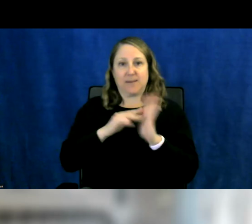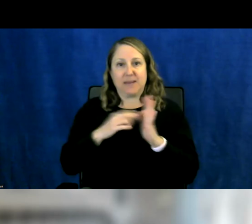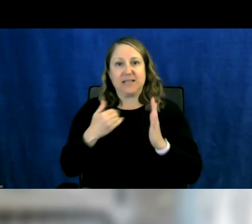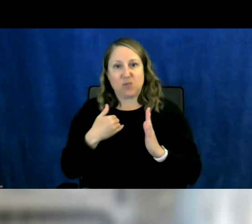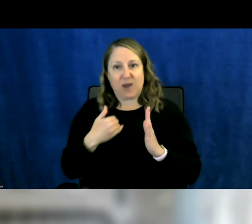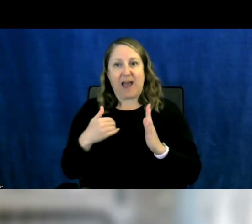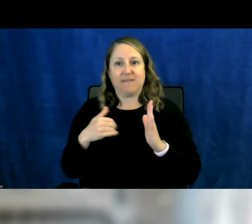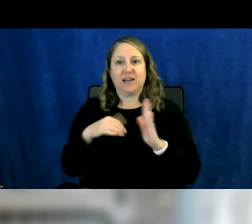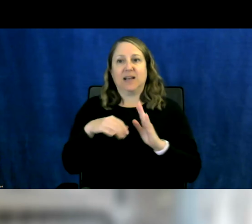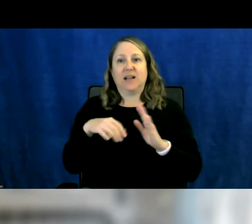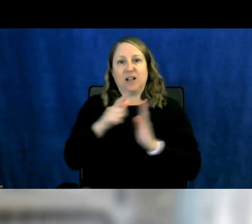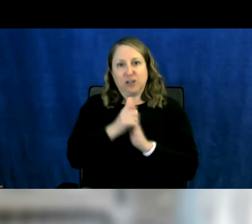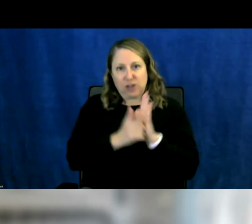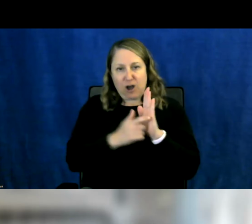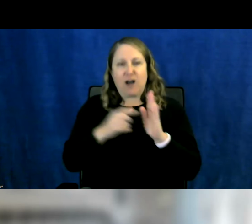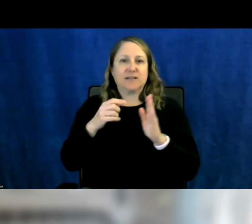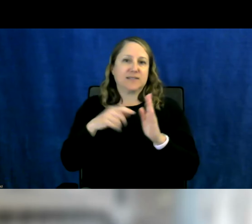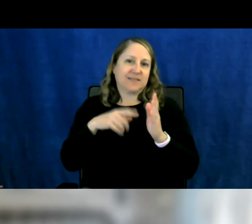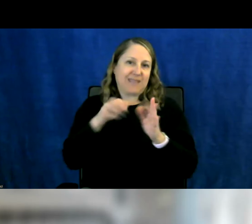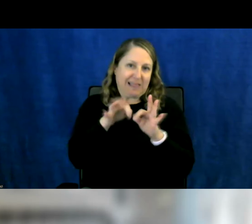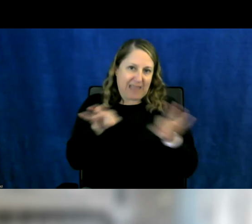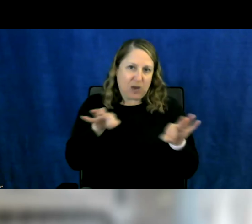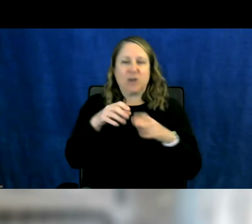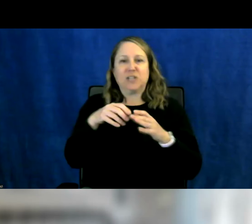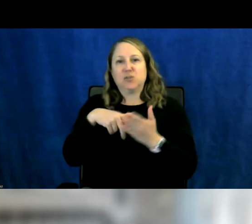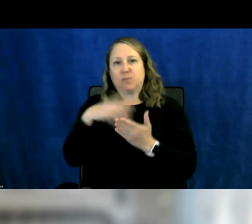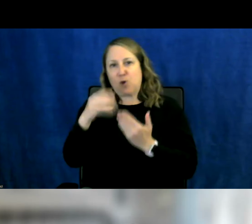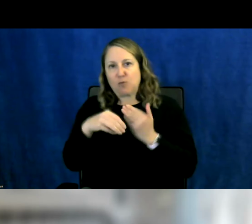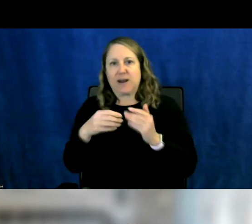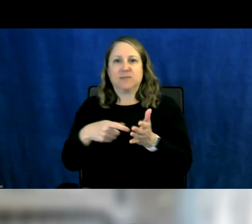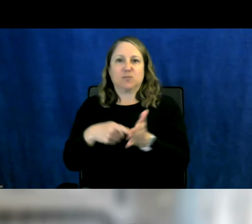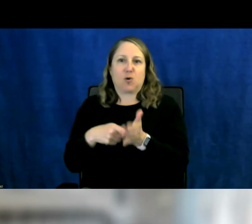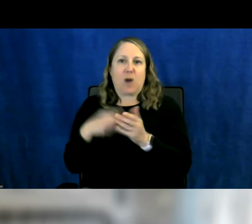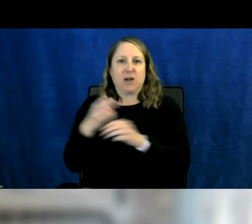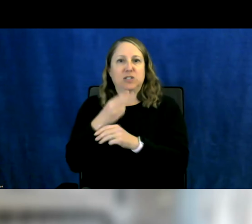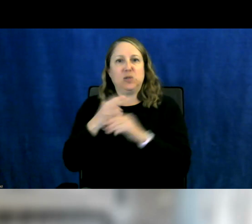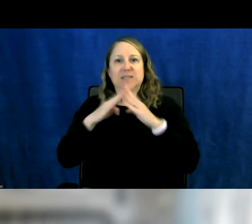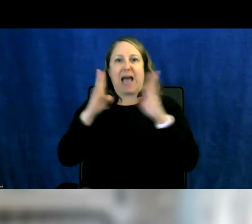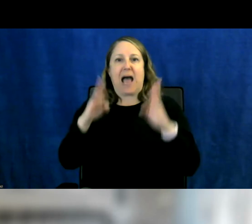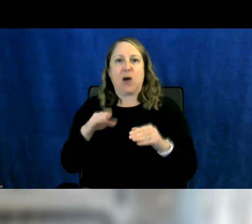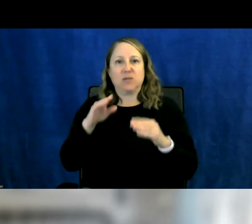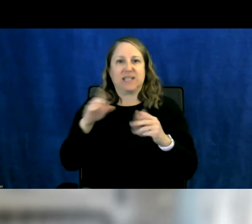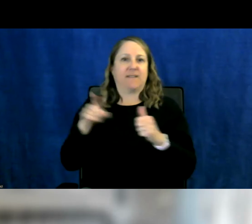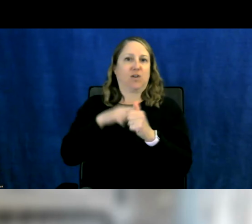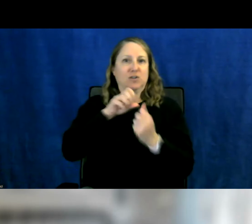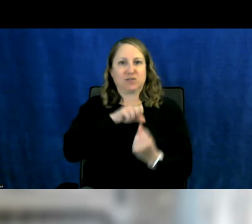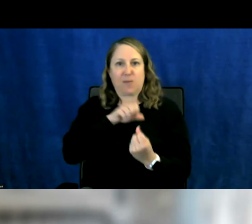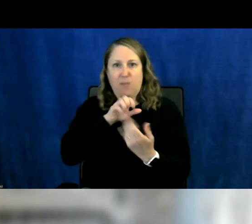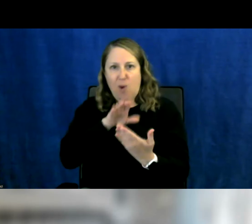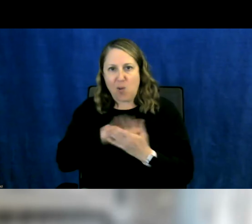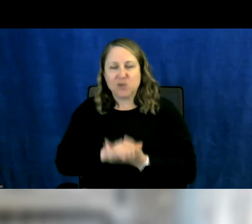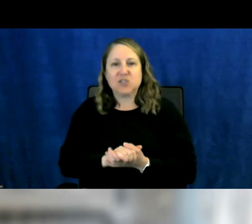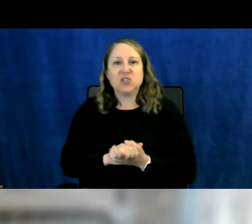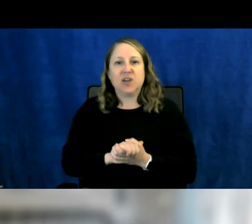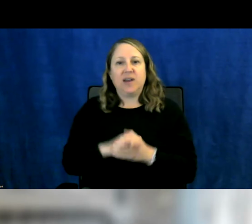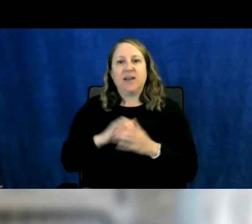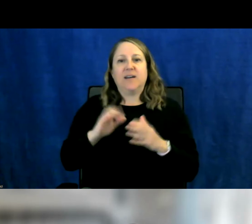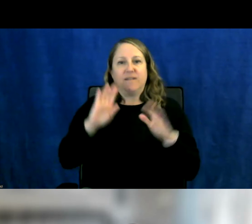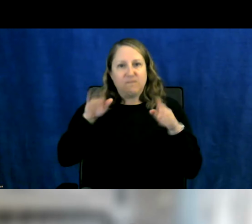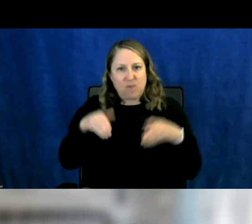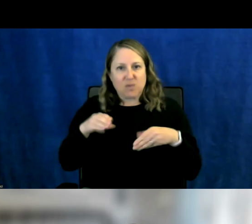requiring programs receiving certain funding to utilize a housing first approach, which centers around providing or connecting